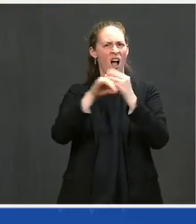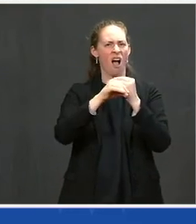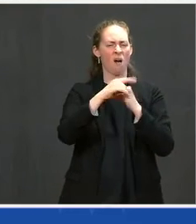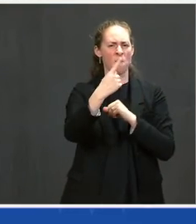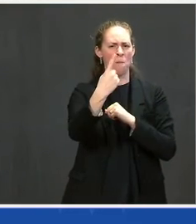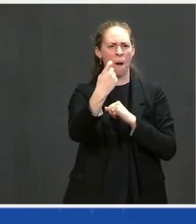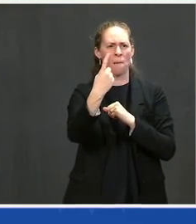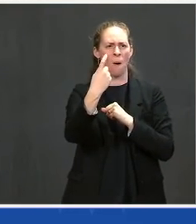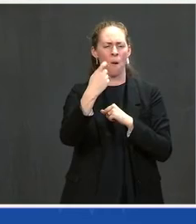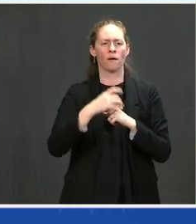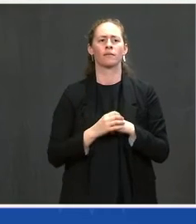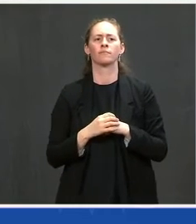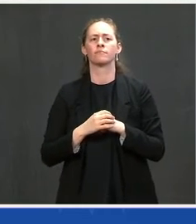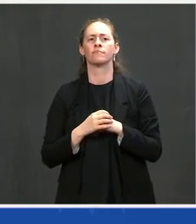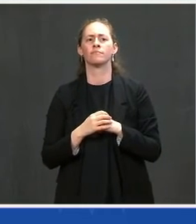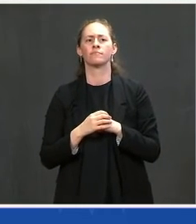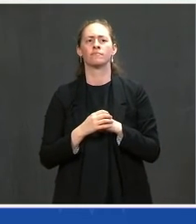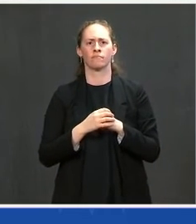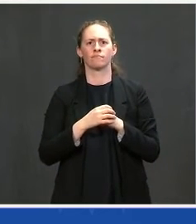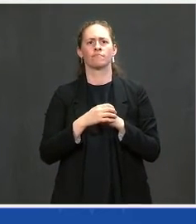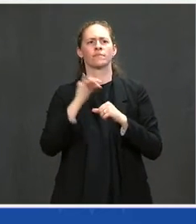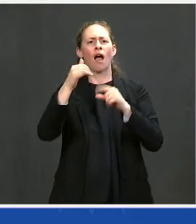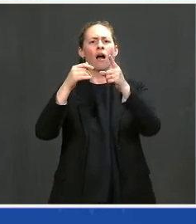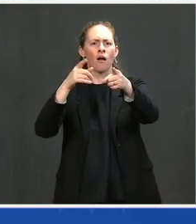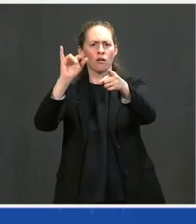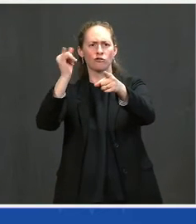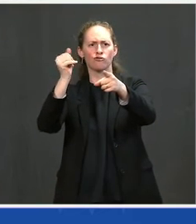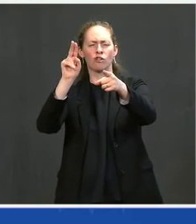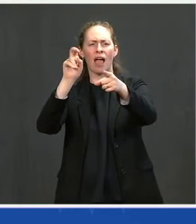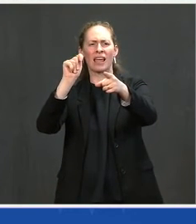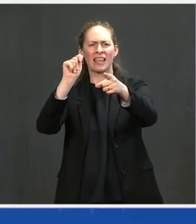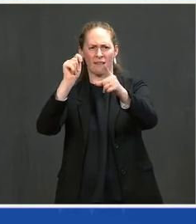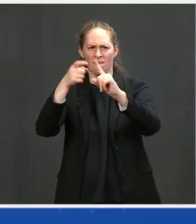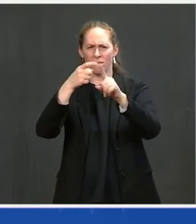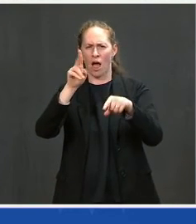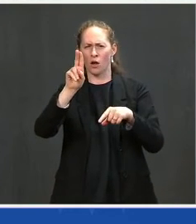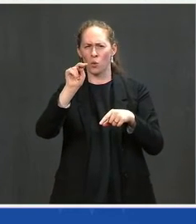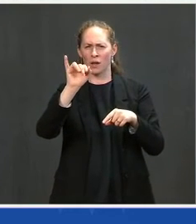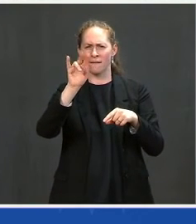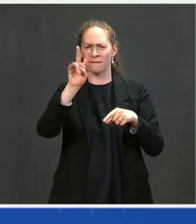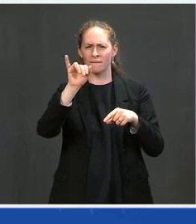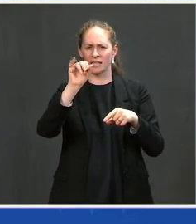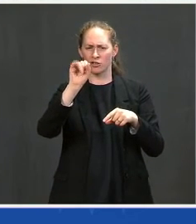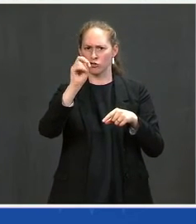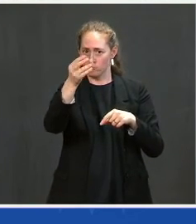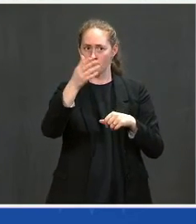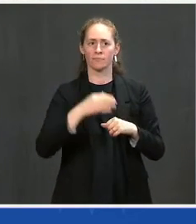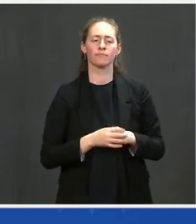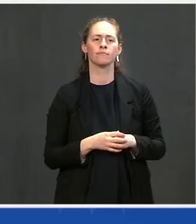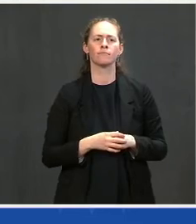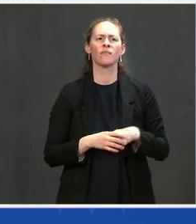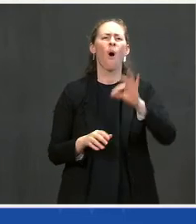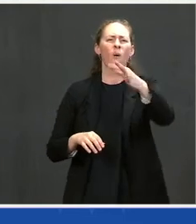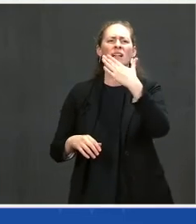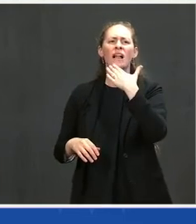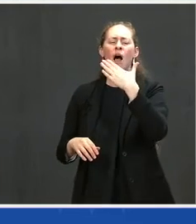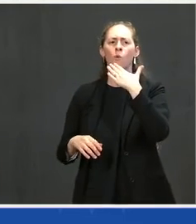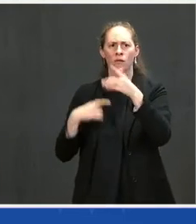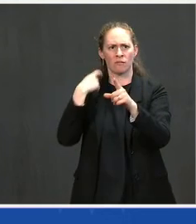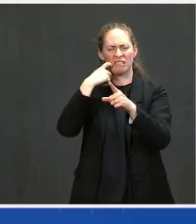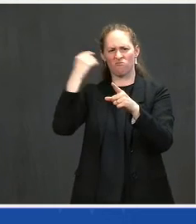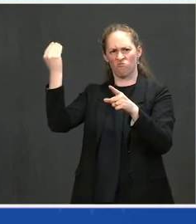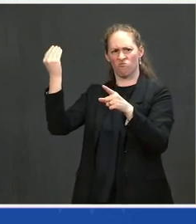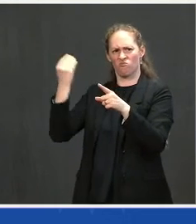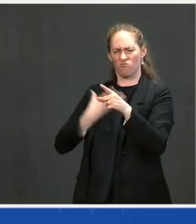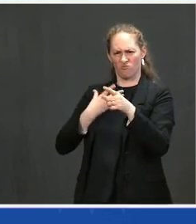Janet from Univision. Thank you, Mr. President. We too have been reporting at the border, and just like Cecilia, we ran into a